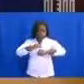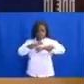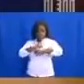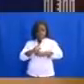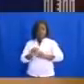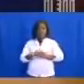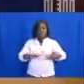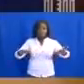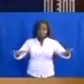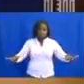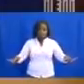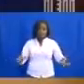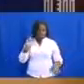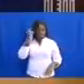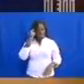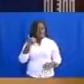ban. Aban aye.